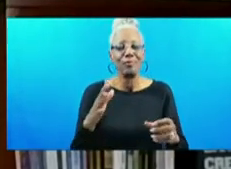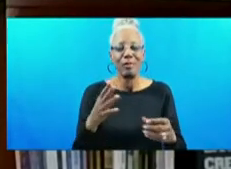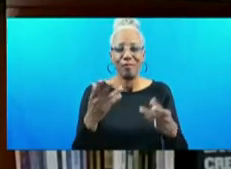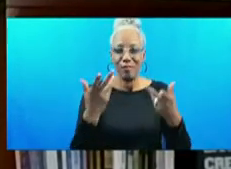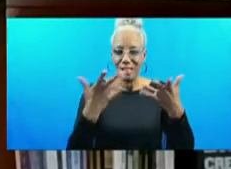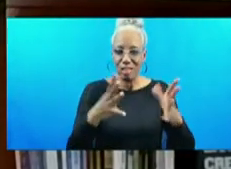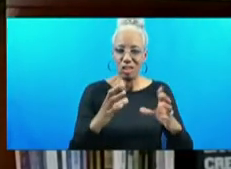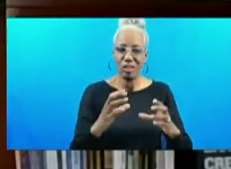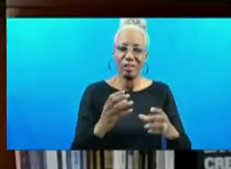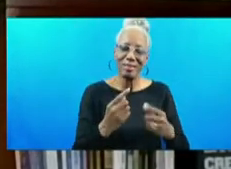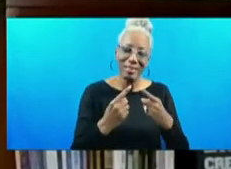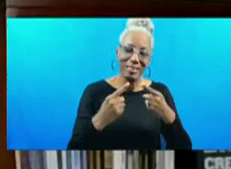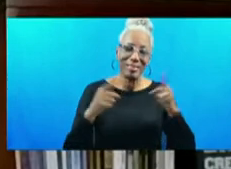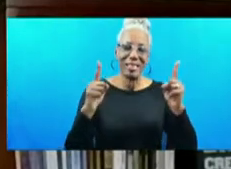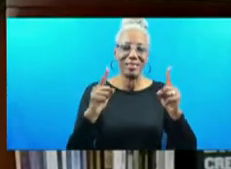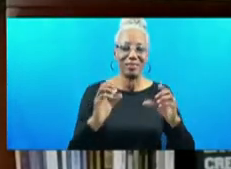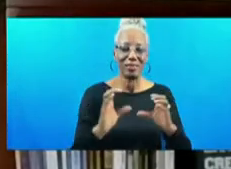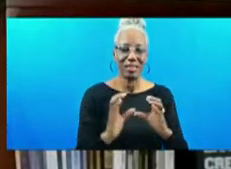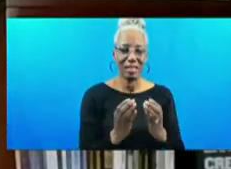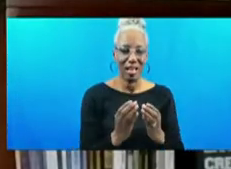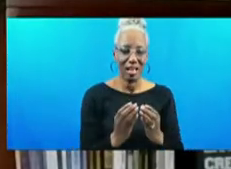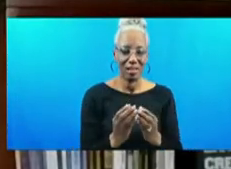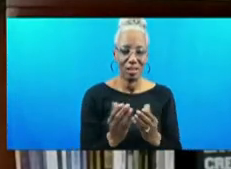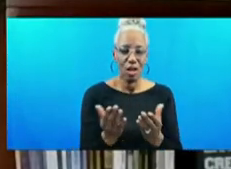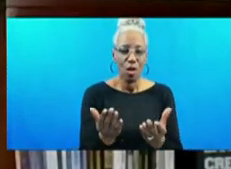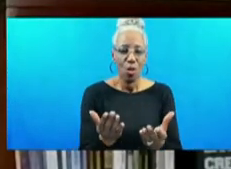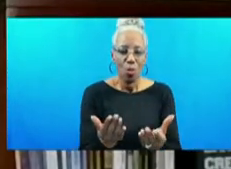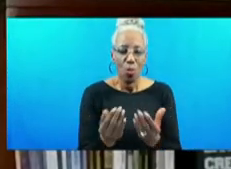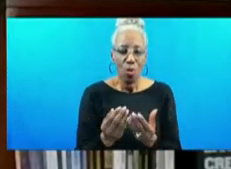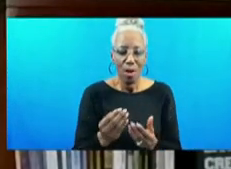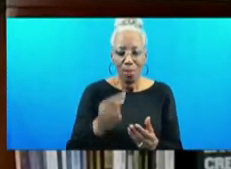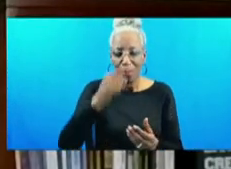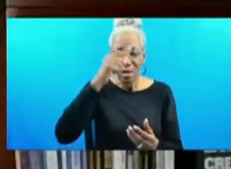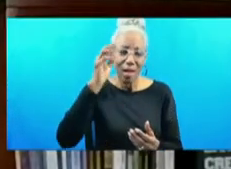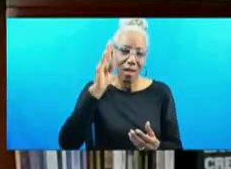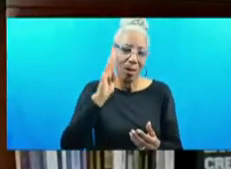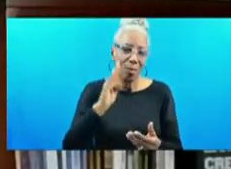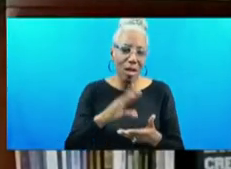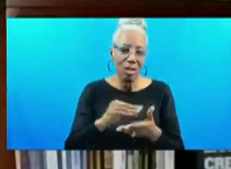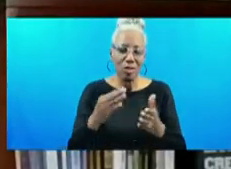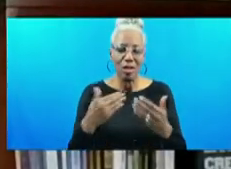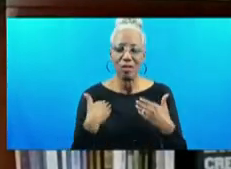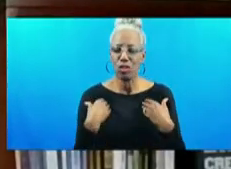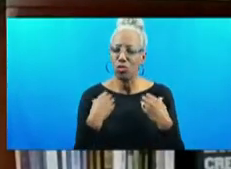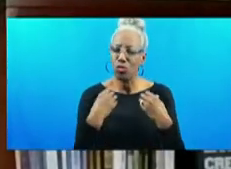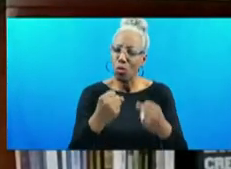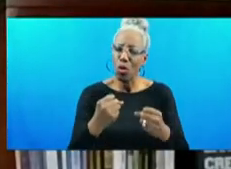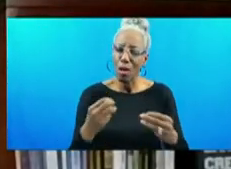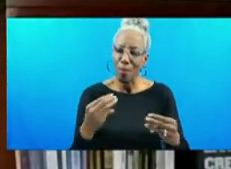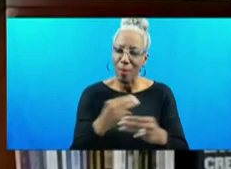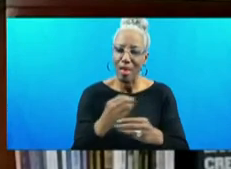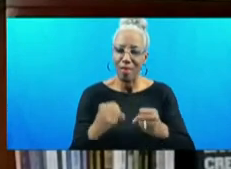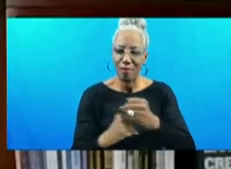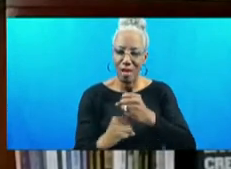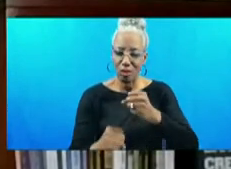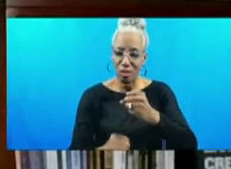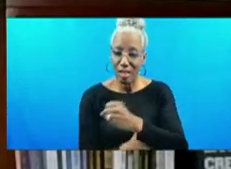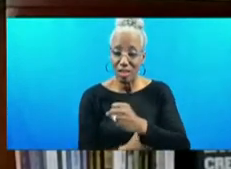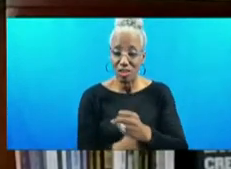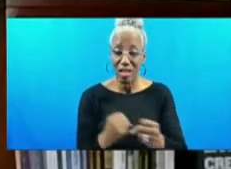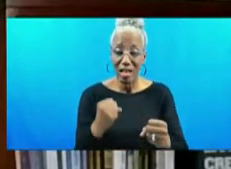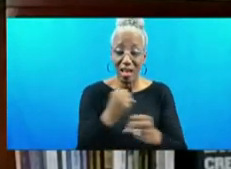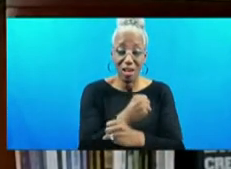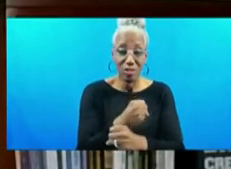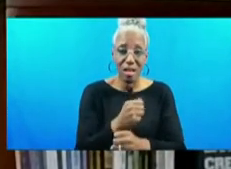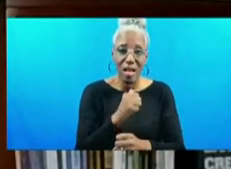strong mathematical foundation in algebra so that they can be prepared to take higher courses, not just in mathematics, but in courses